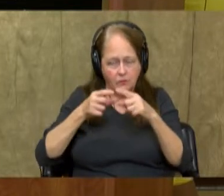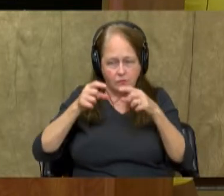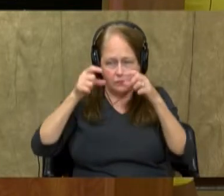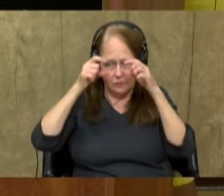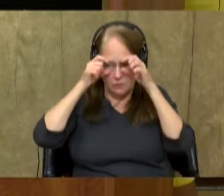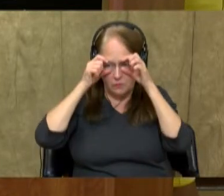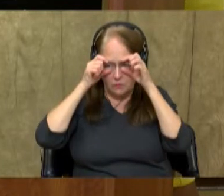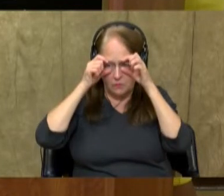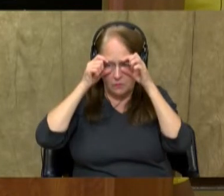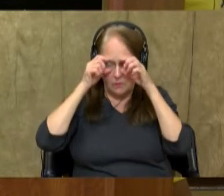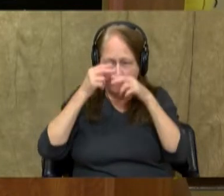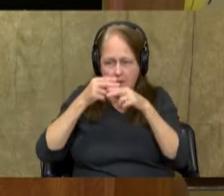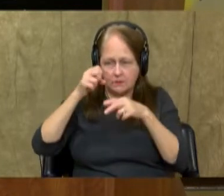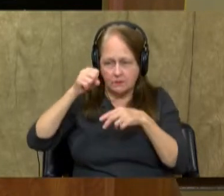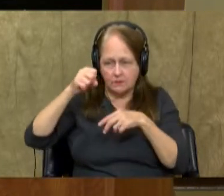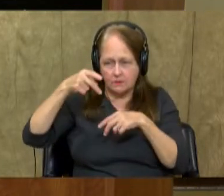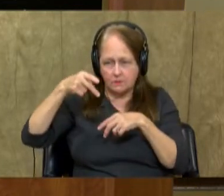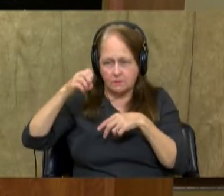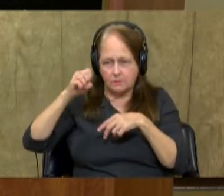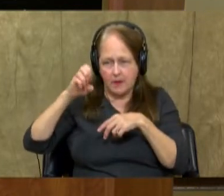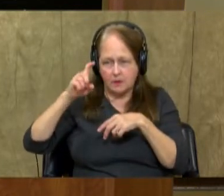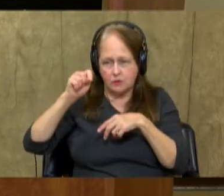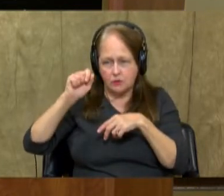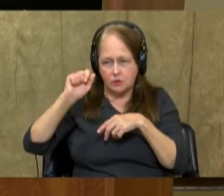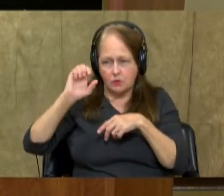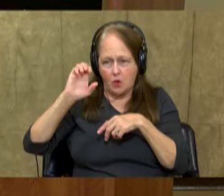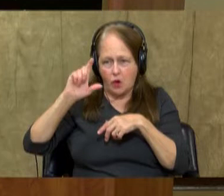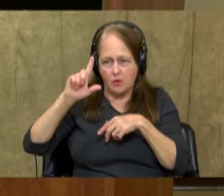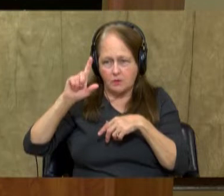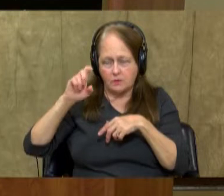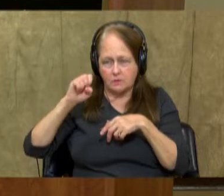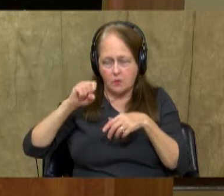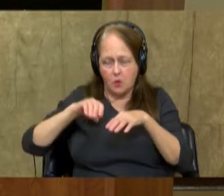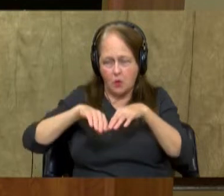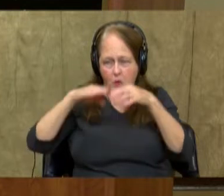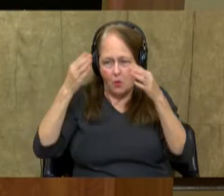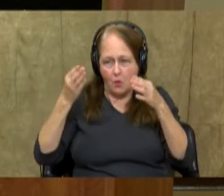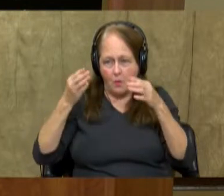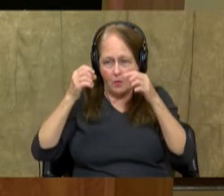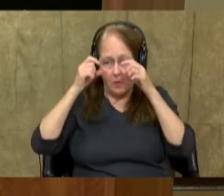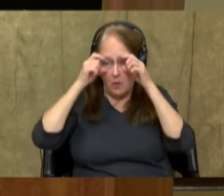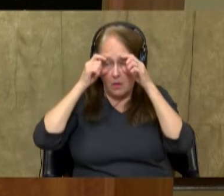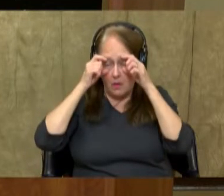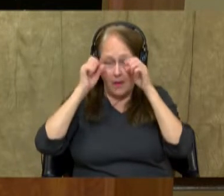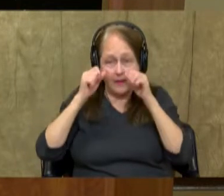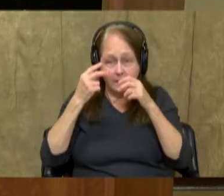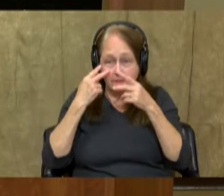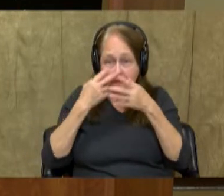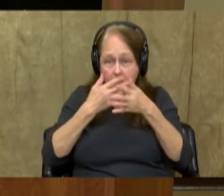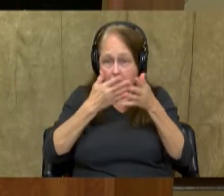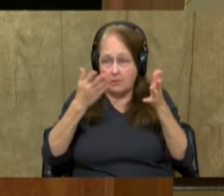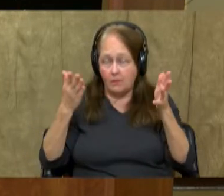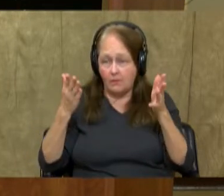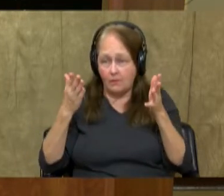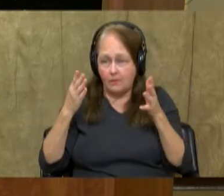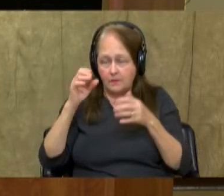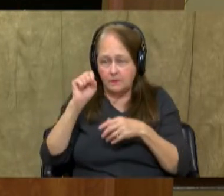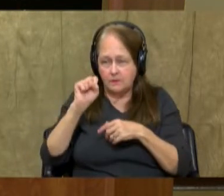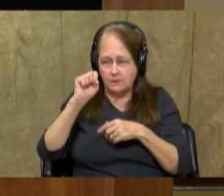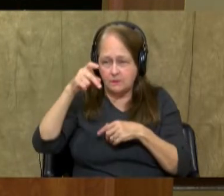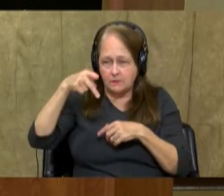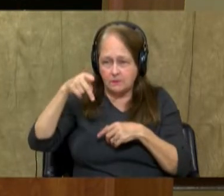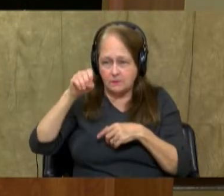spectacles, which I literally opened an entirely new world to me. What is a